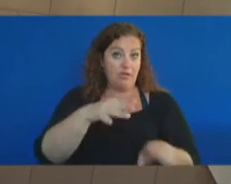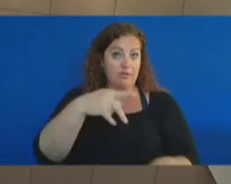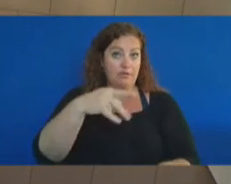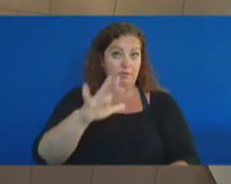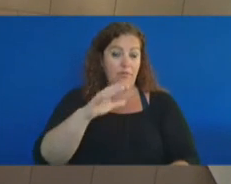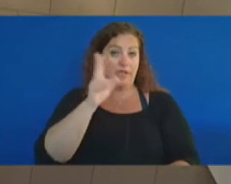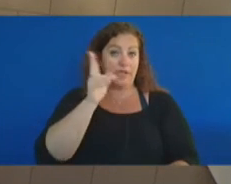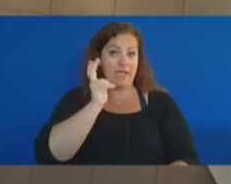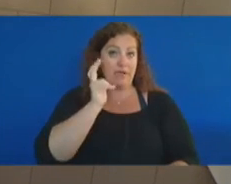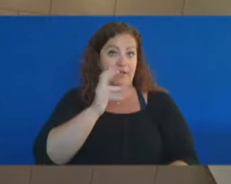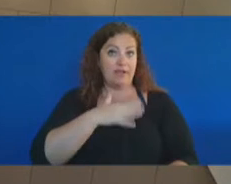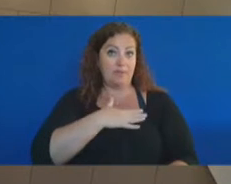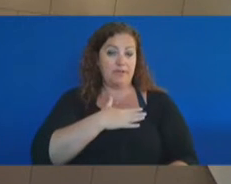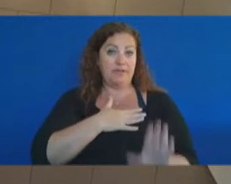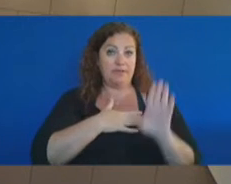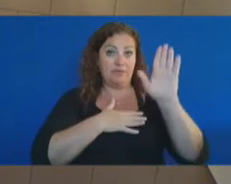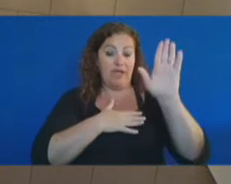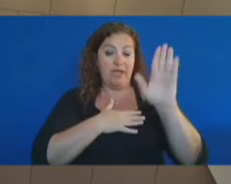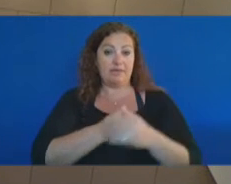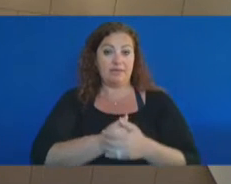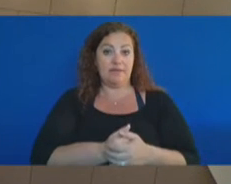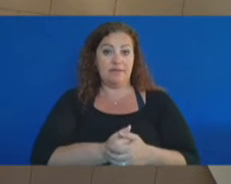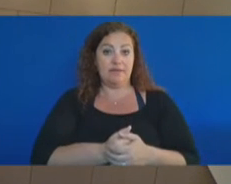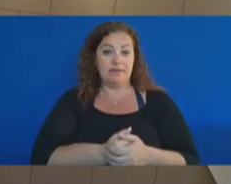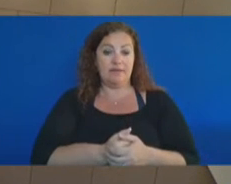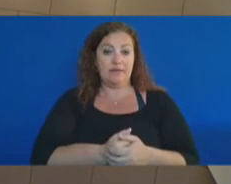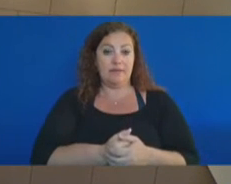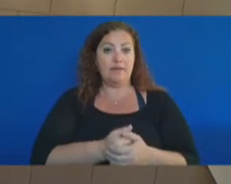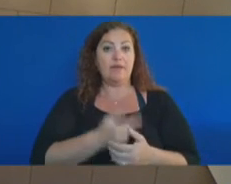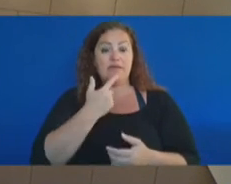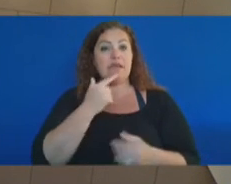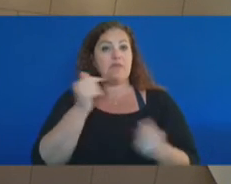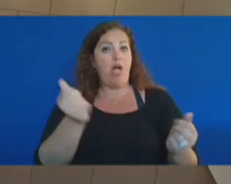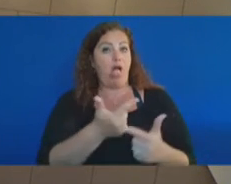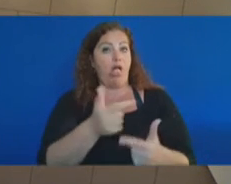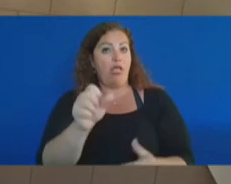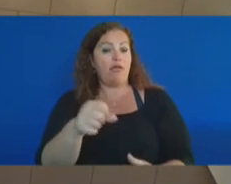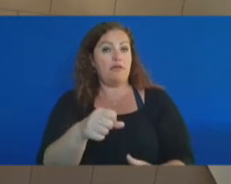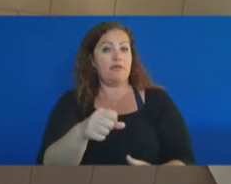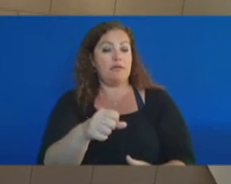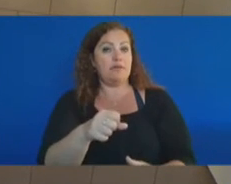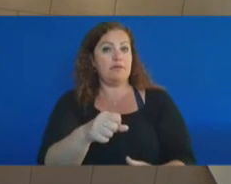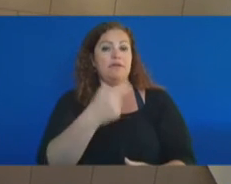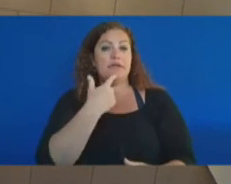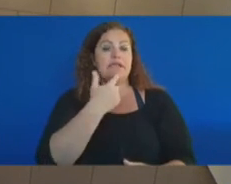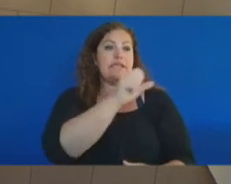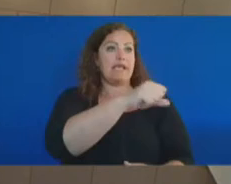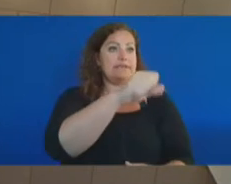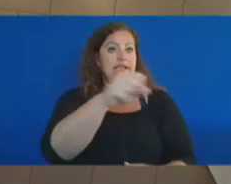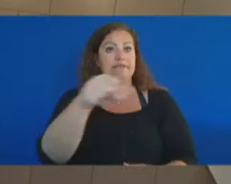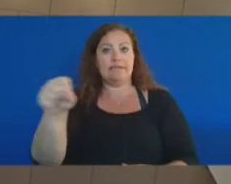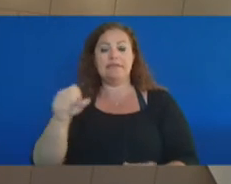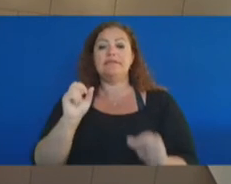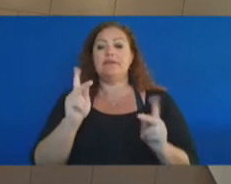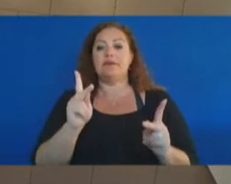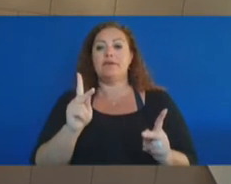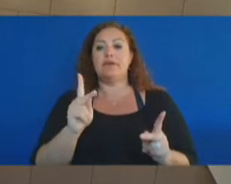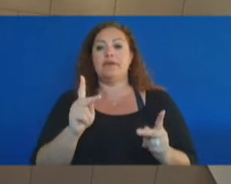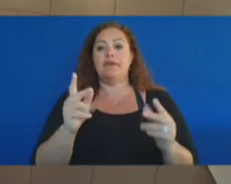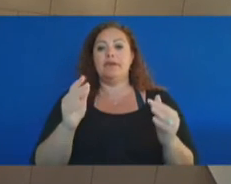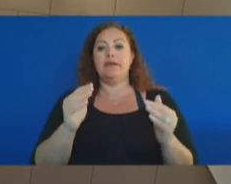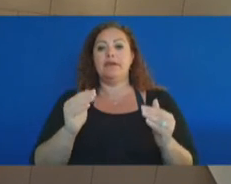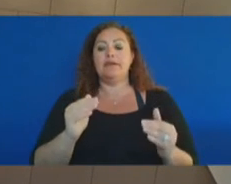hand I don't have enough people St they stop there yeses and yeses okay yes all right our next time